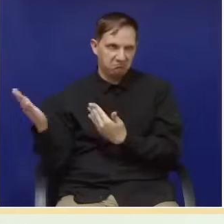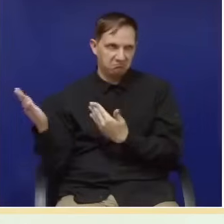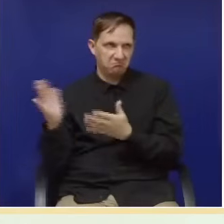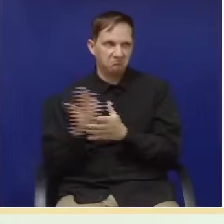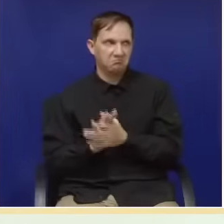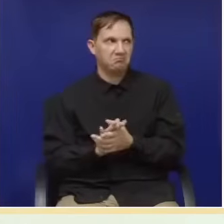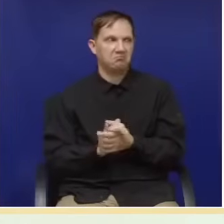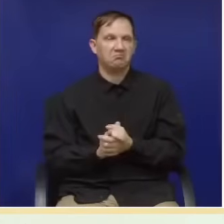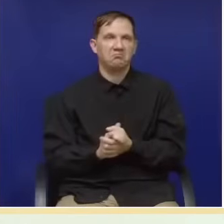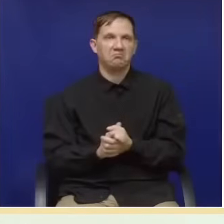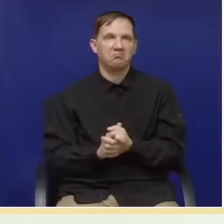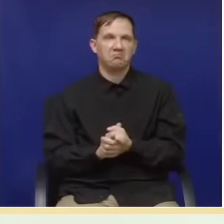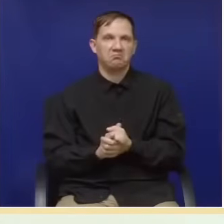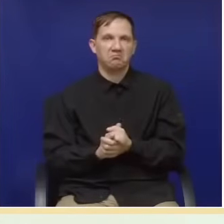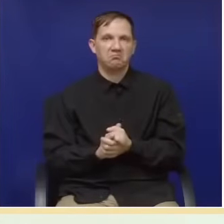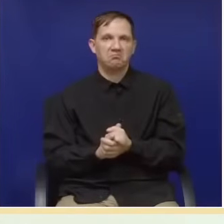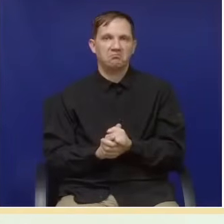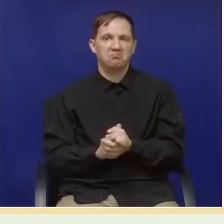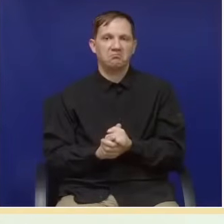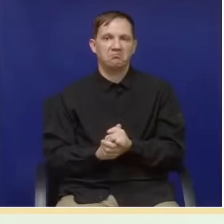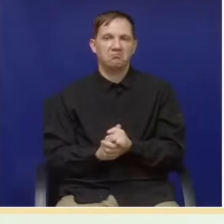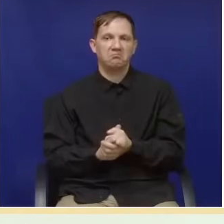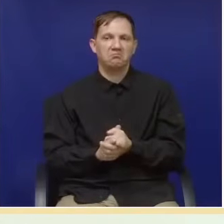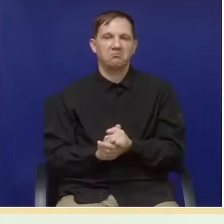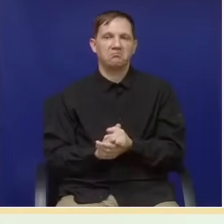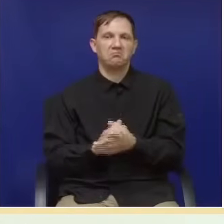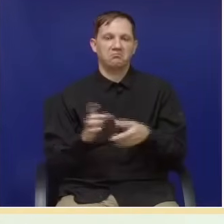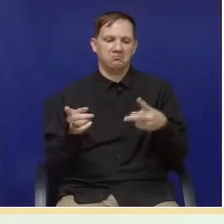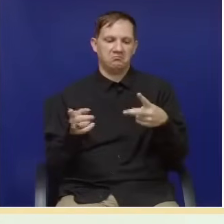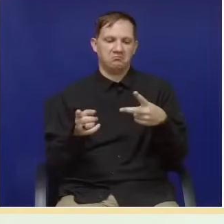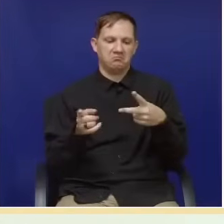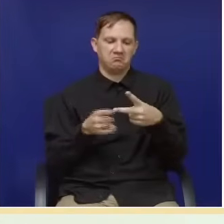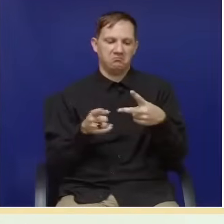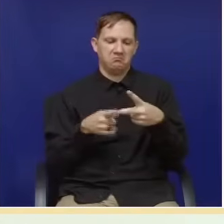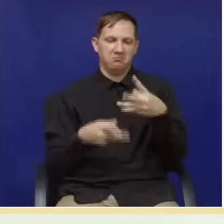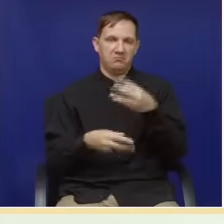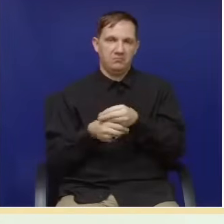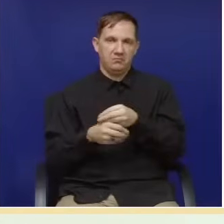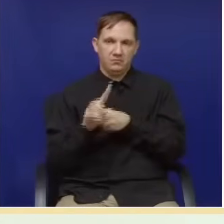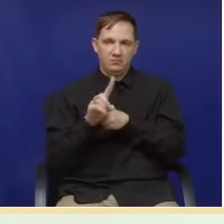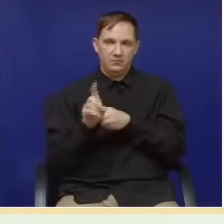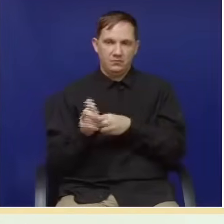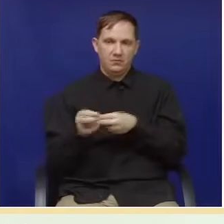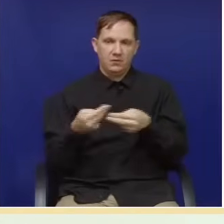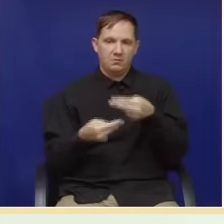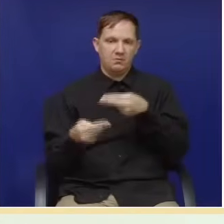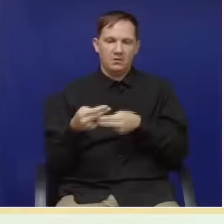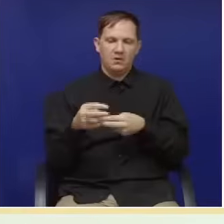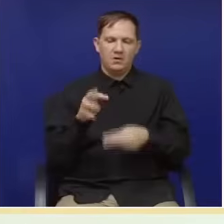Deputy Minister. The second supplementary question will be asked by Honorable Muela.